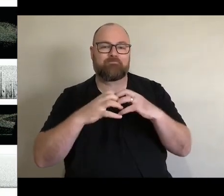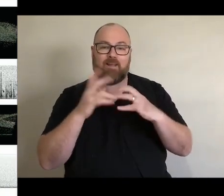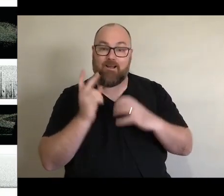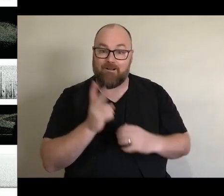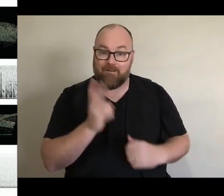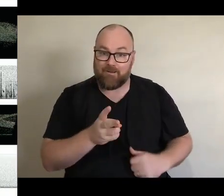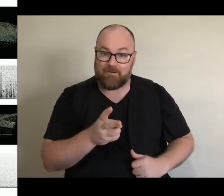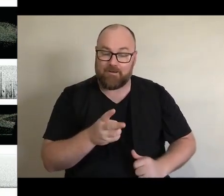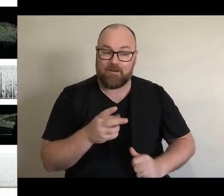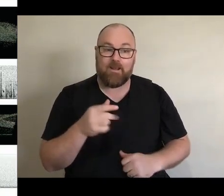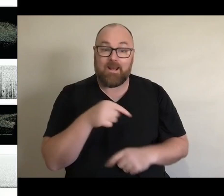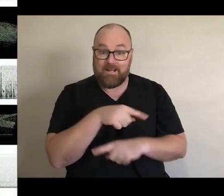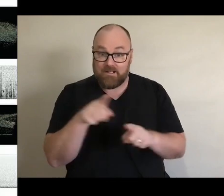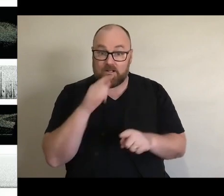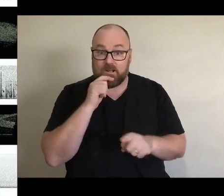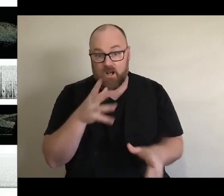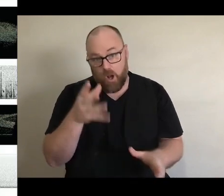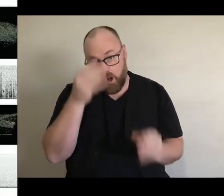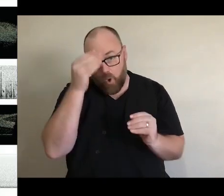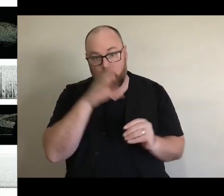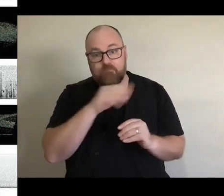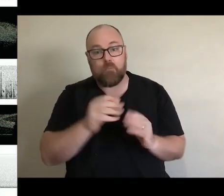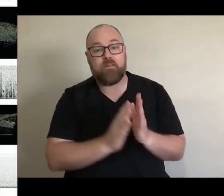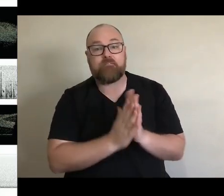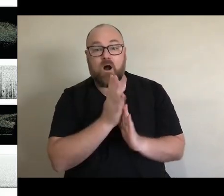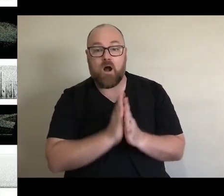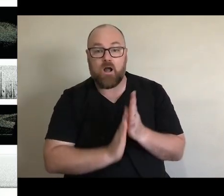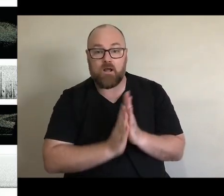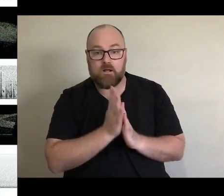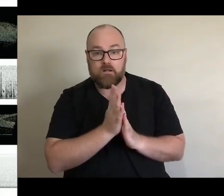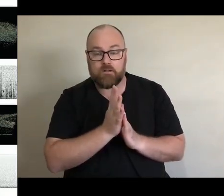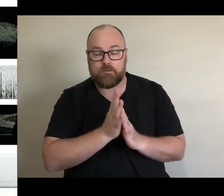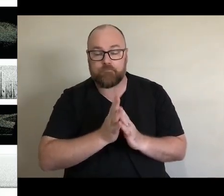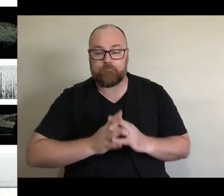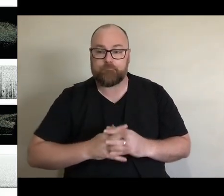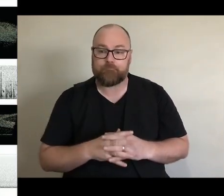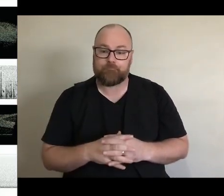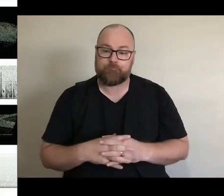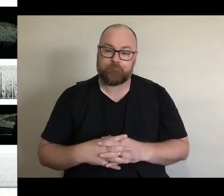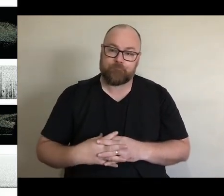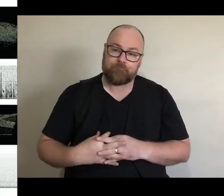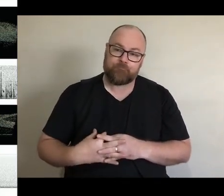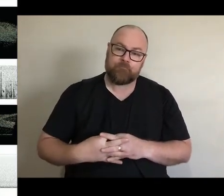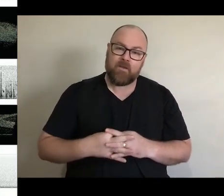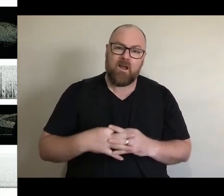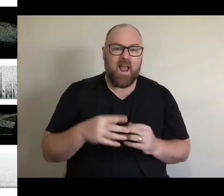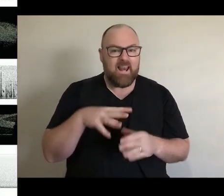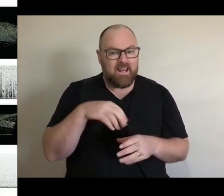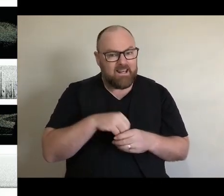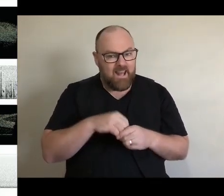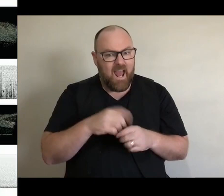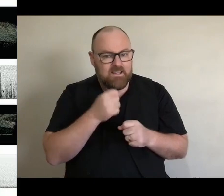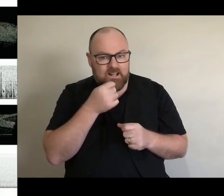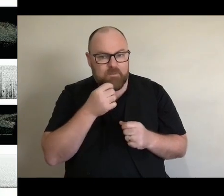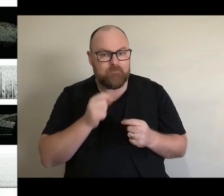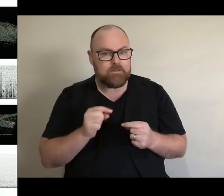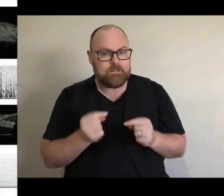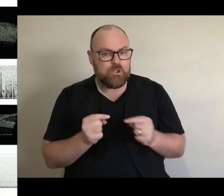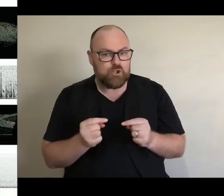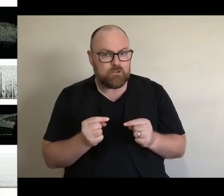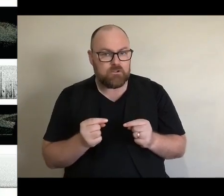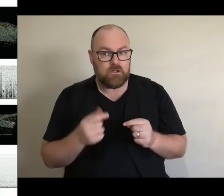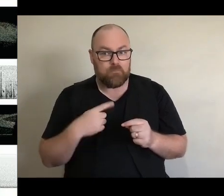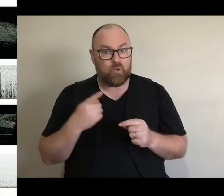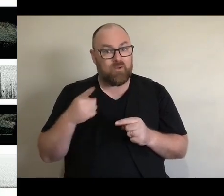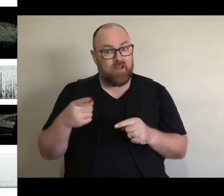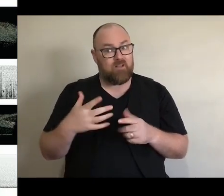learn from these fires, you know. And there's a tension within that, right? Because there is a large settler community, people